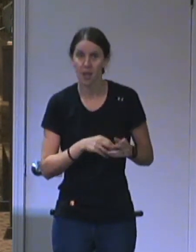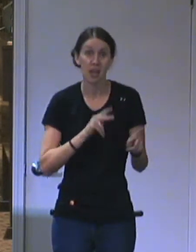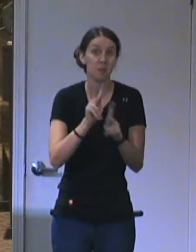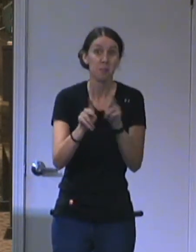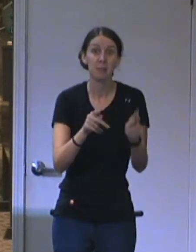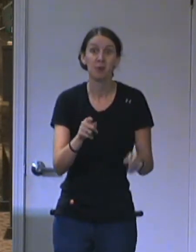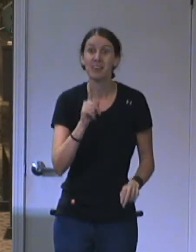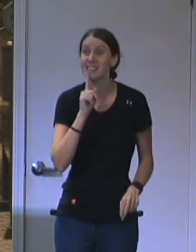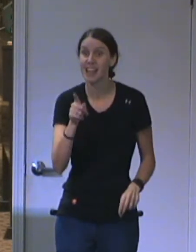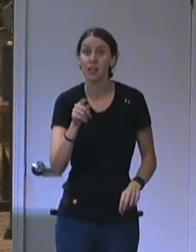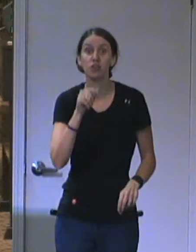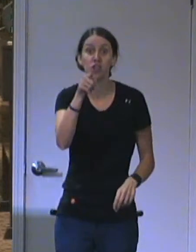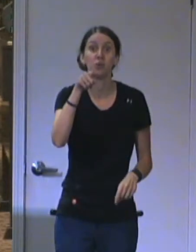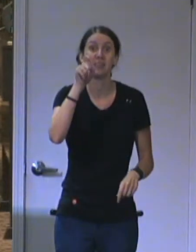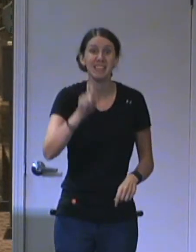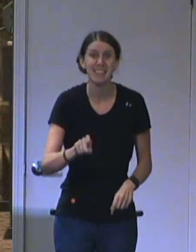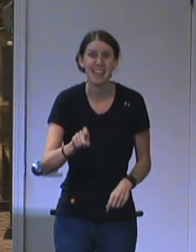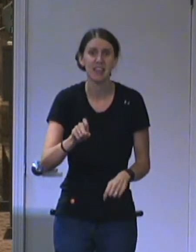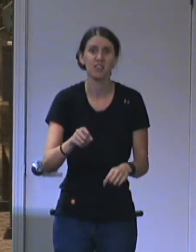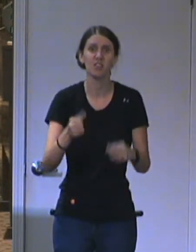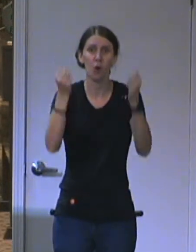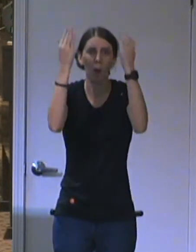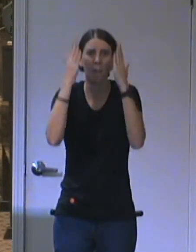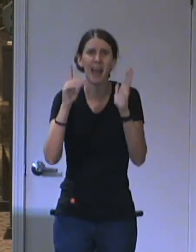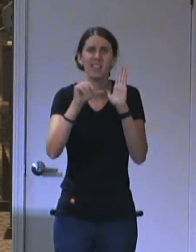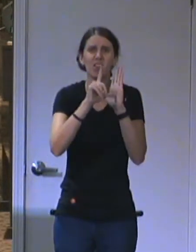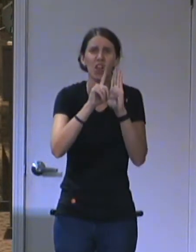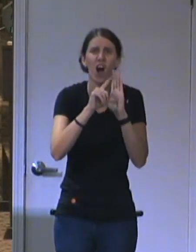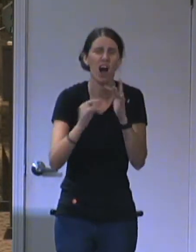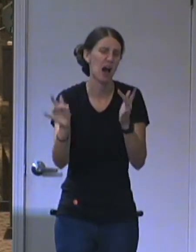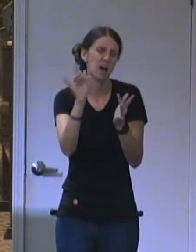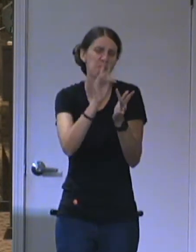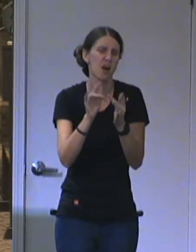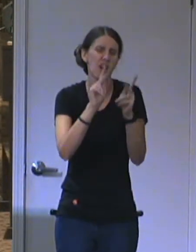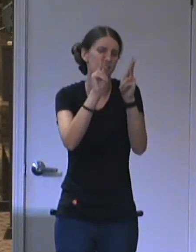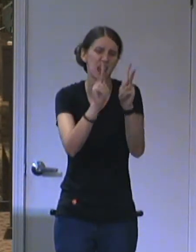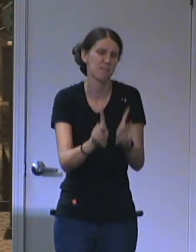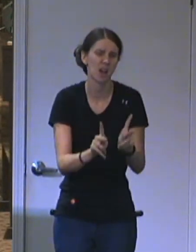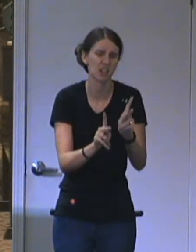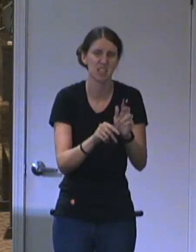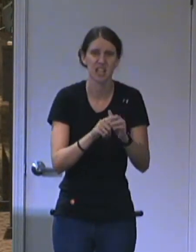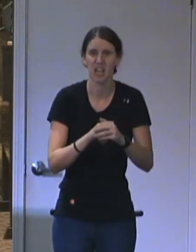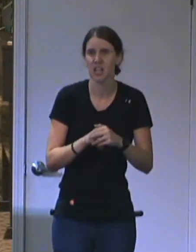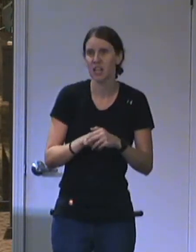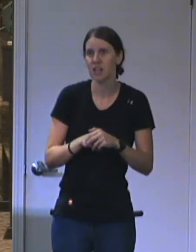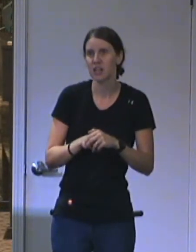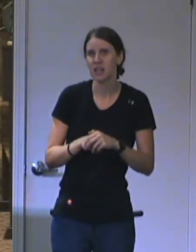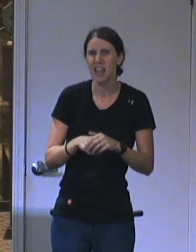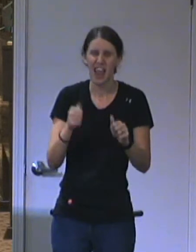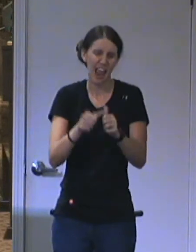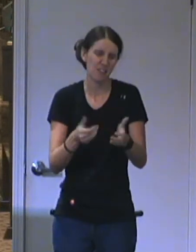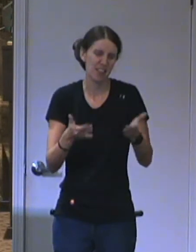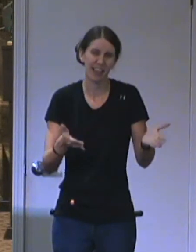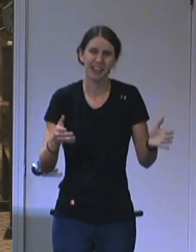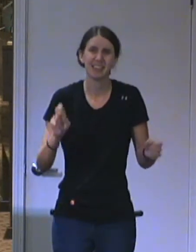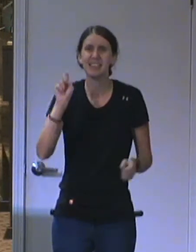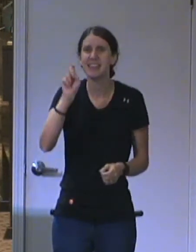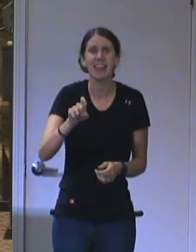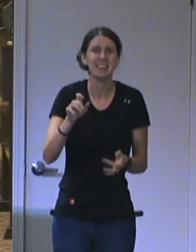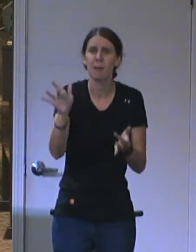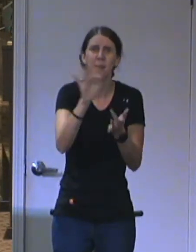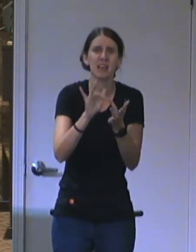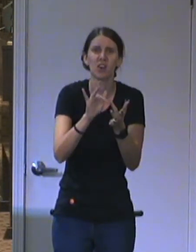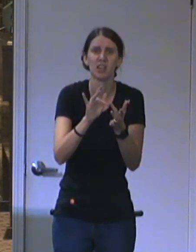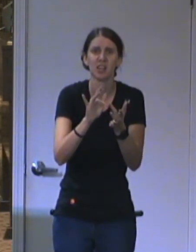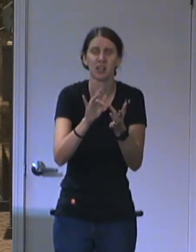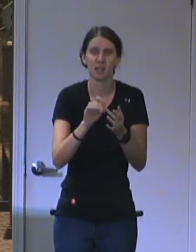around saying you got to do the law and you got to be this perfect kind of individual and you have to have this right, that everything, every I dotted,